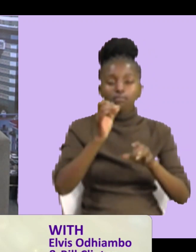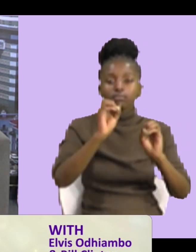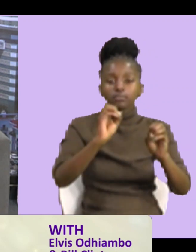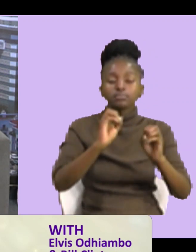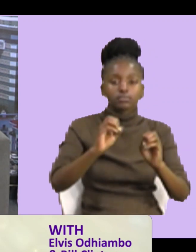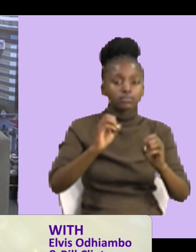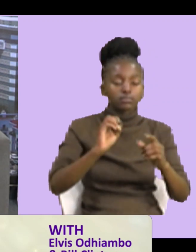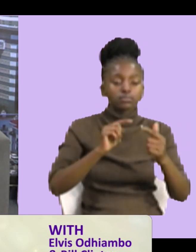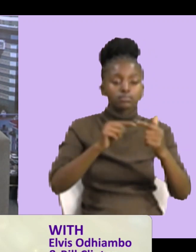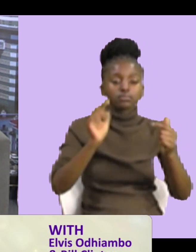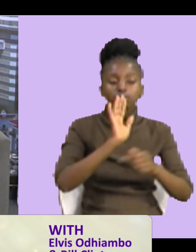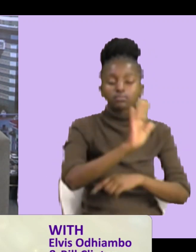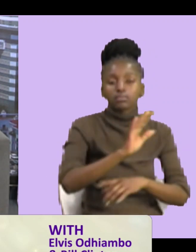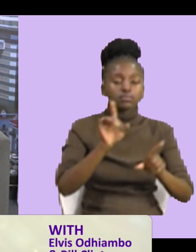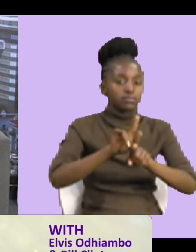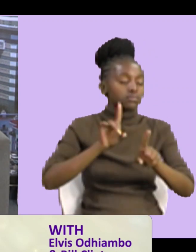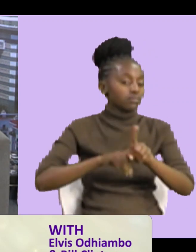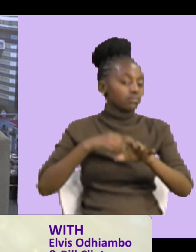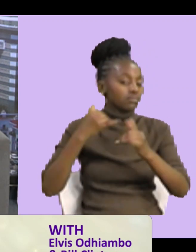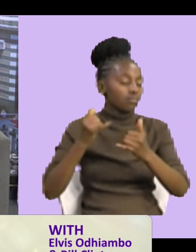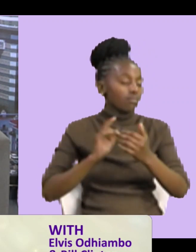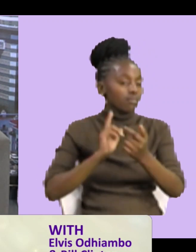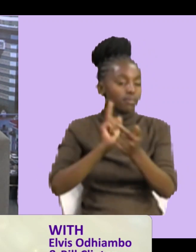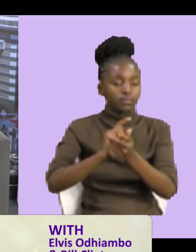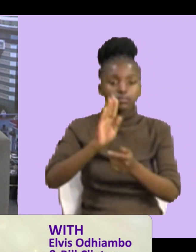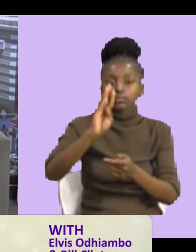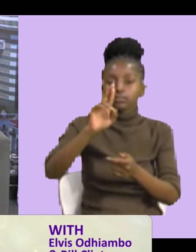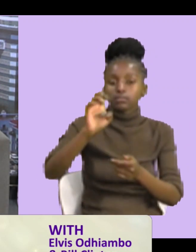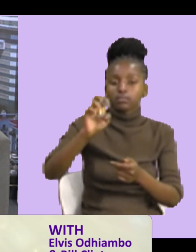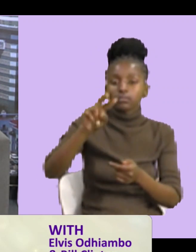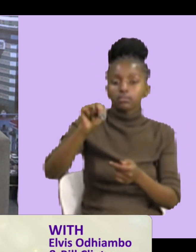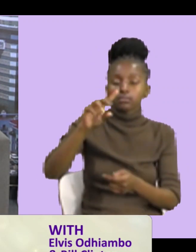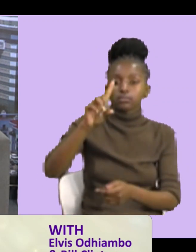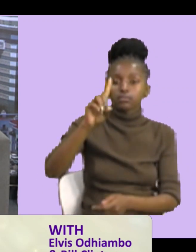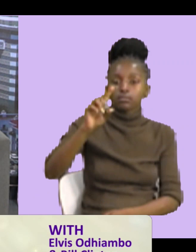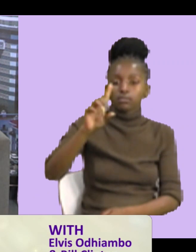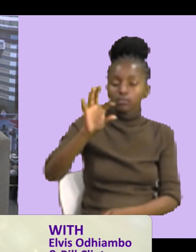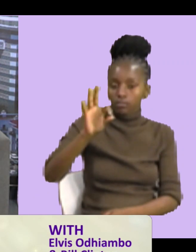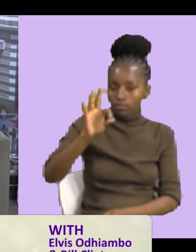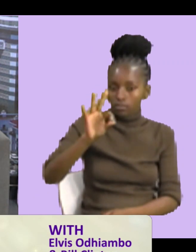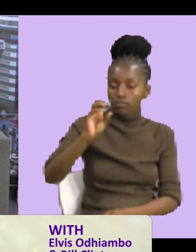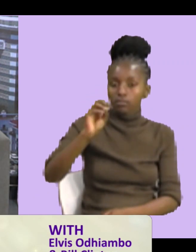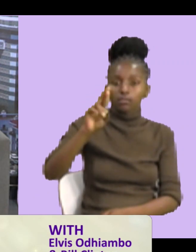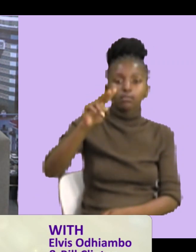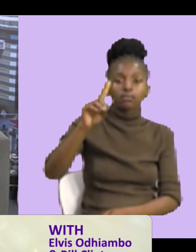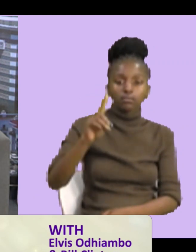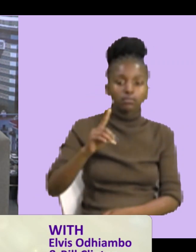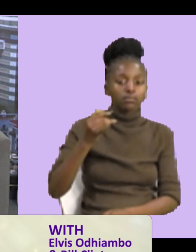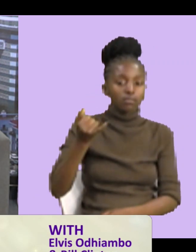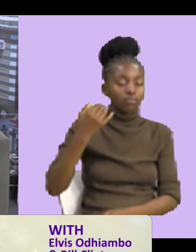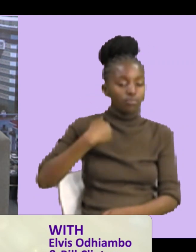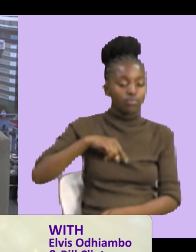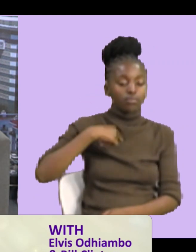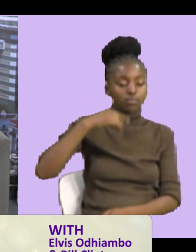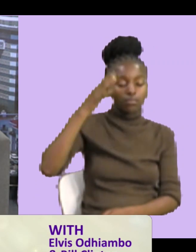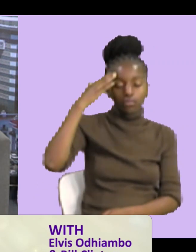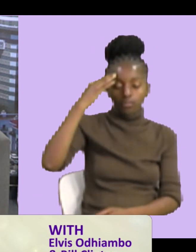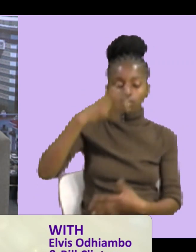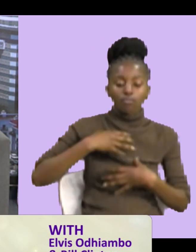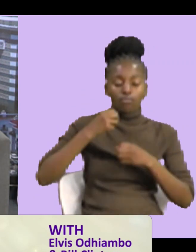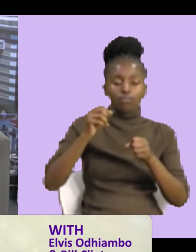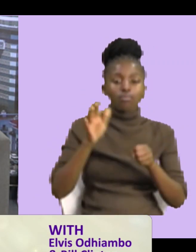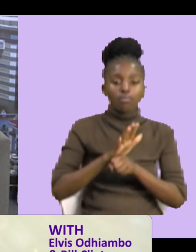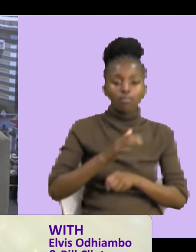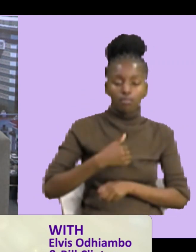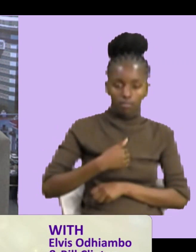away against Brentford. How do you see this panning out for the Gunners? Remember, so far they are full of confidence.